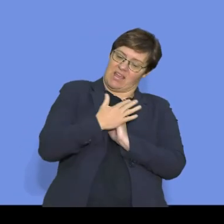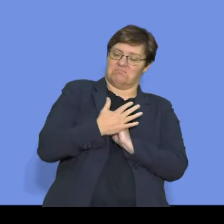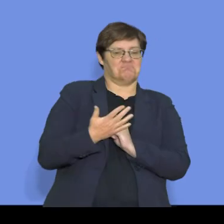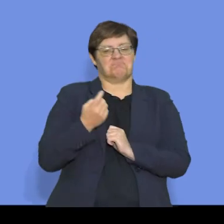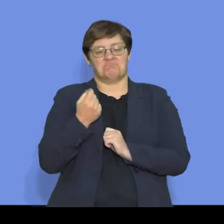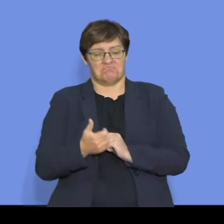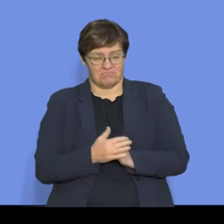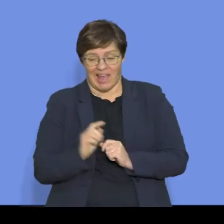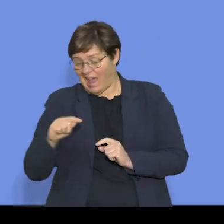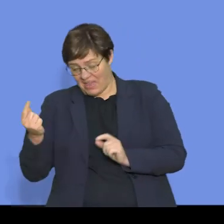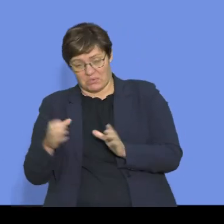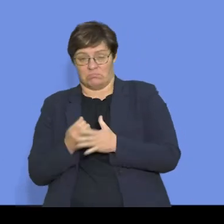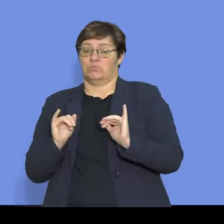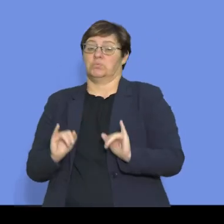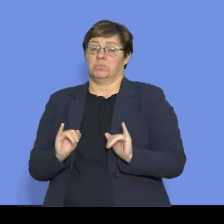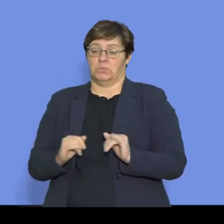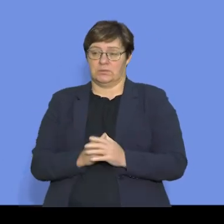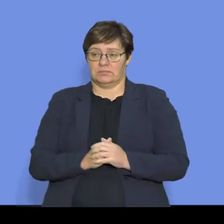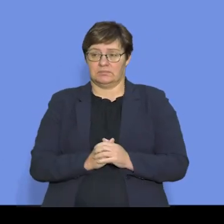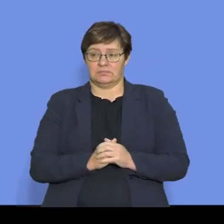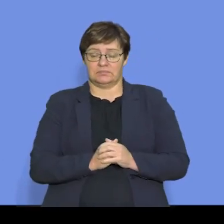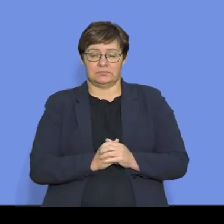badly affected as some of the other groups.